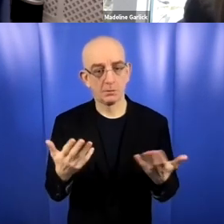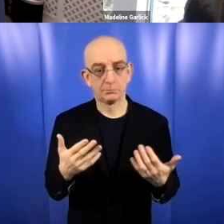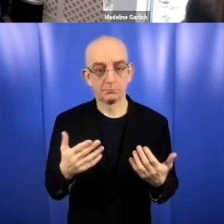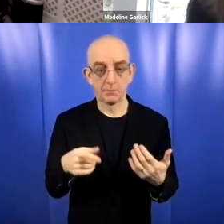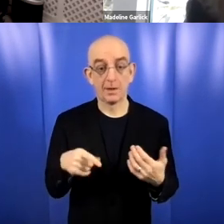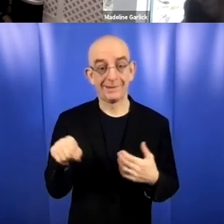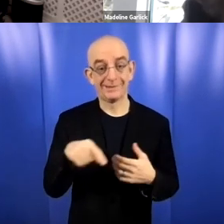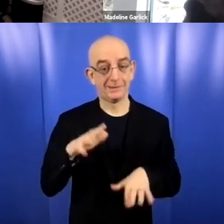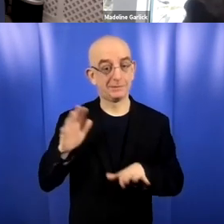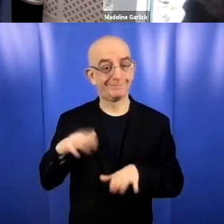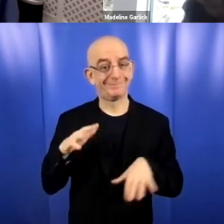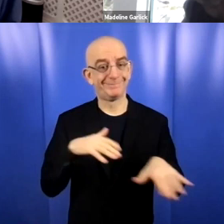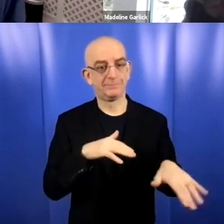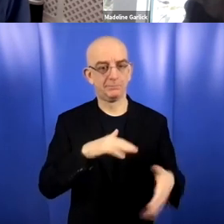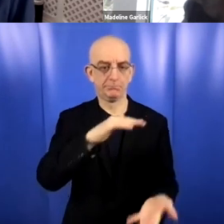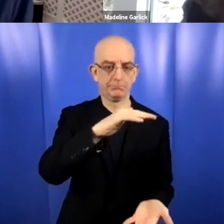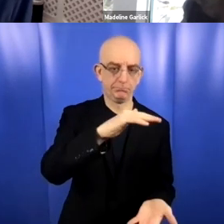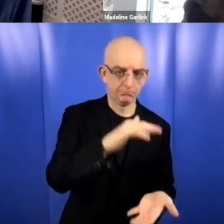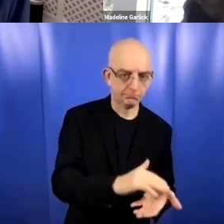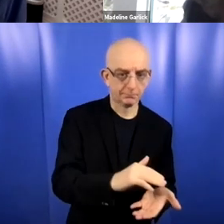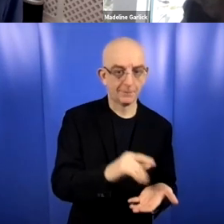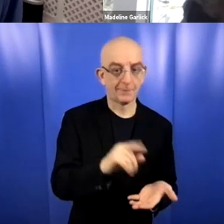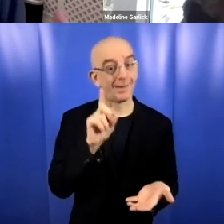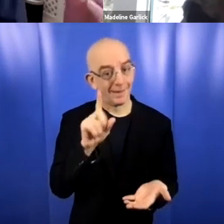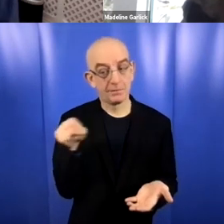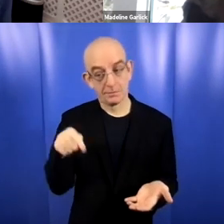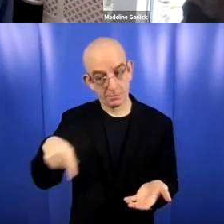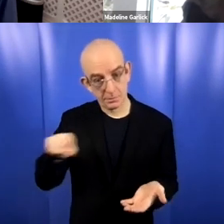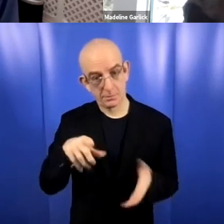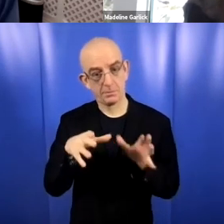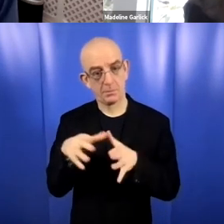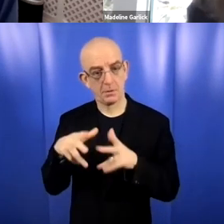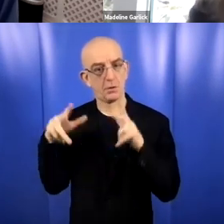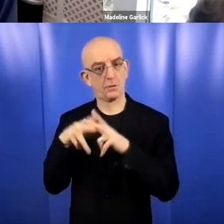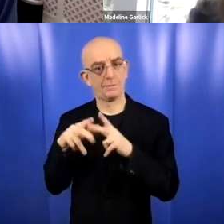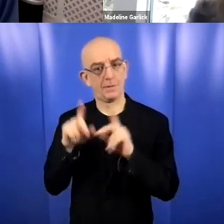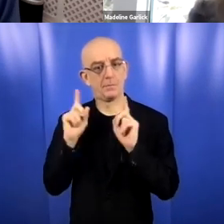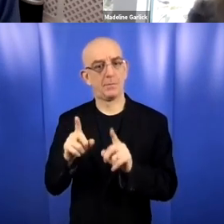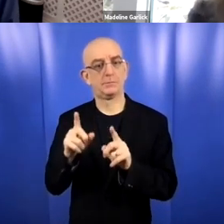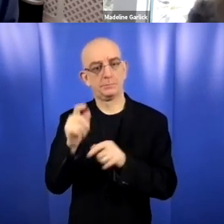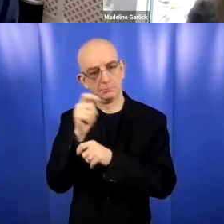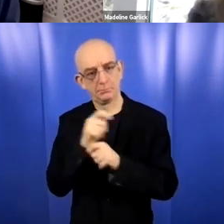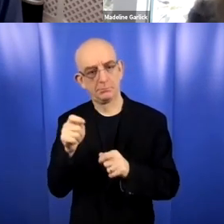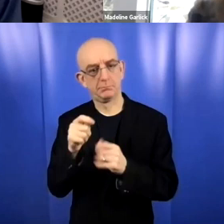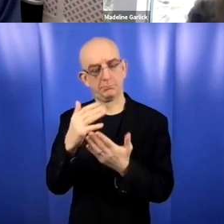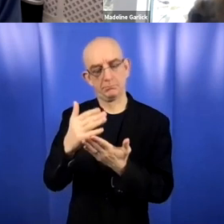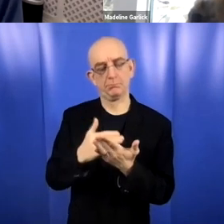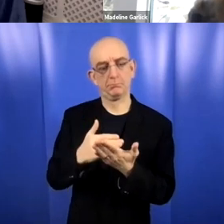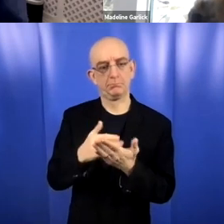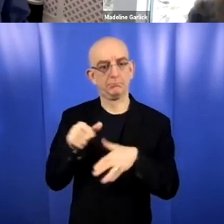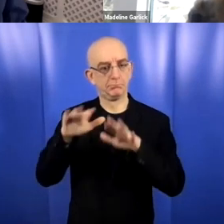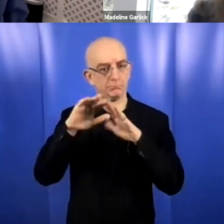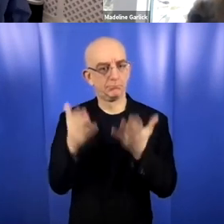international humanitarian law, which is why, to my mind, protection of refugees includes not